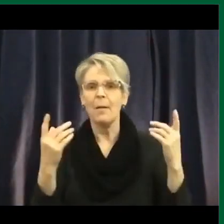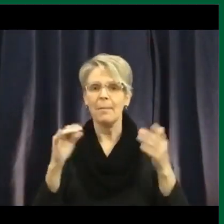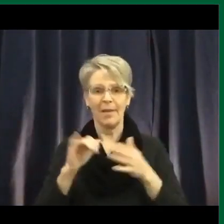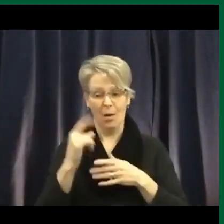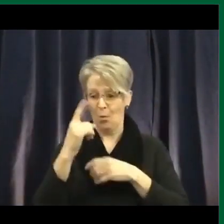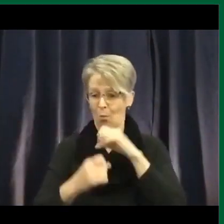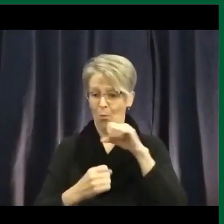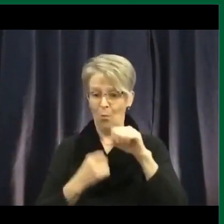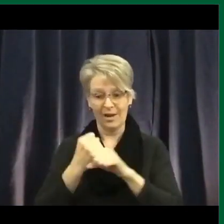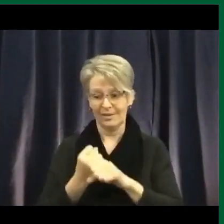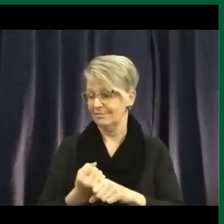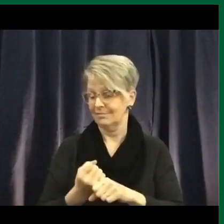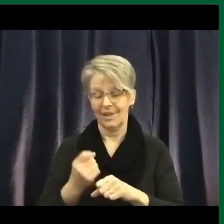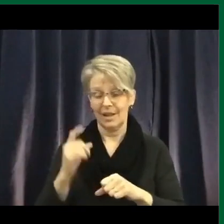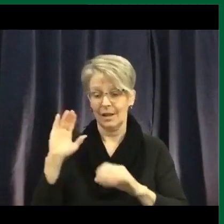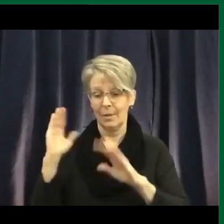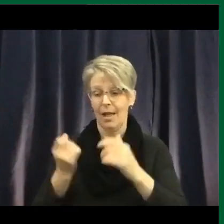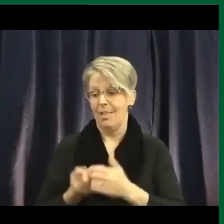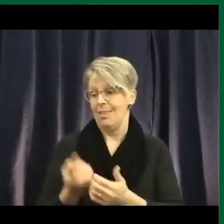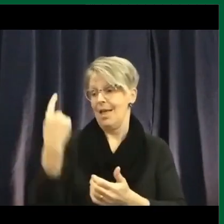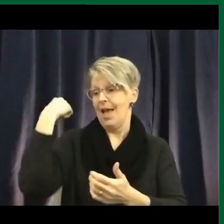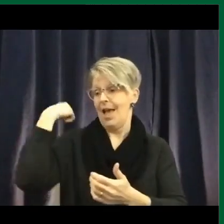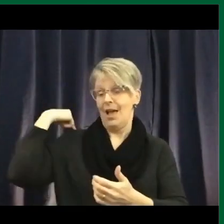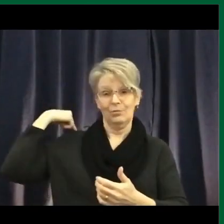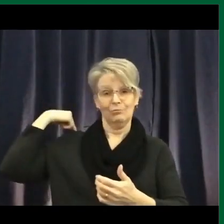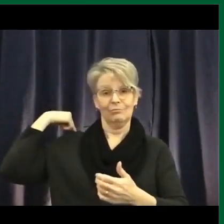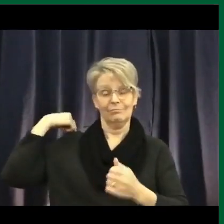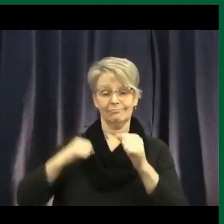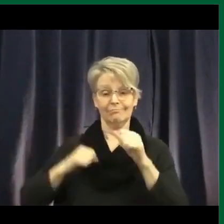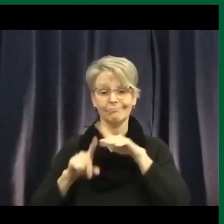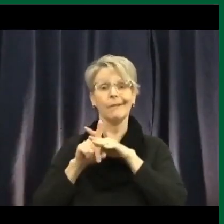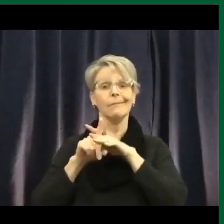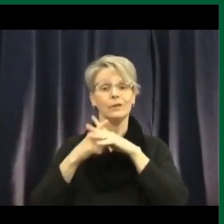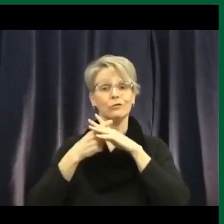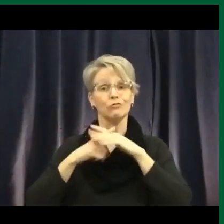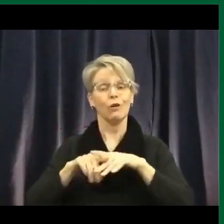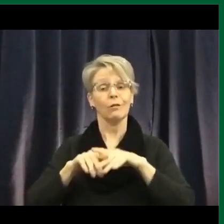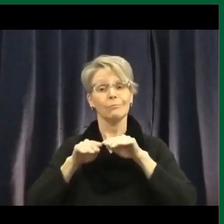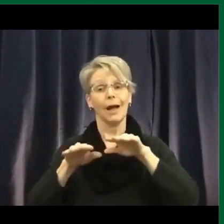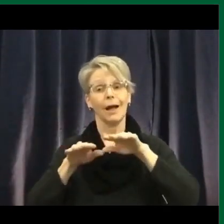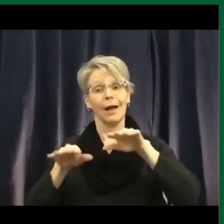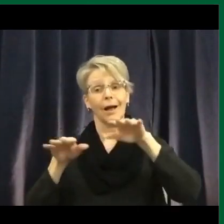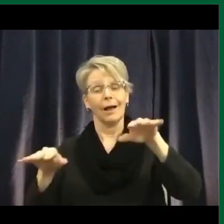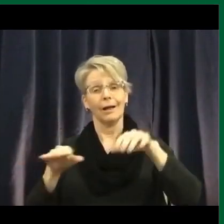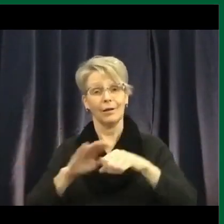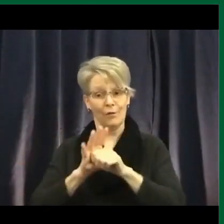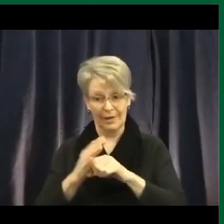this when COVID-19 hit this province. This is a day now when we can look for more